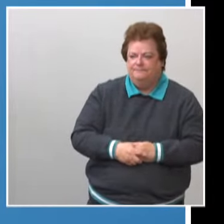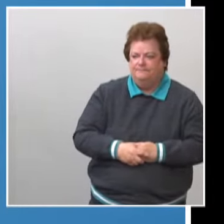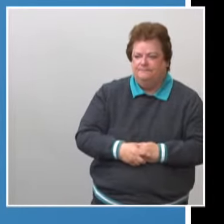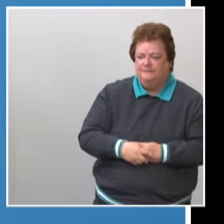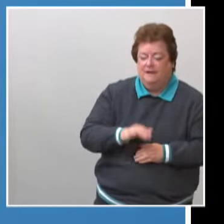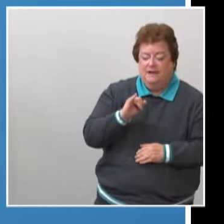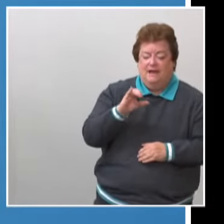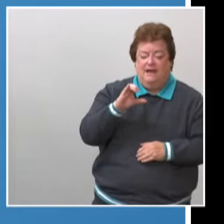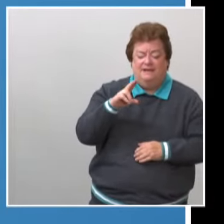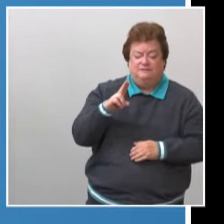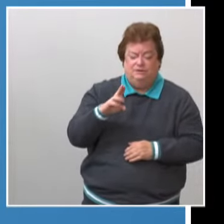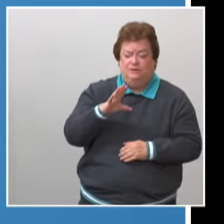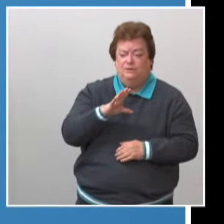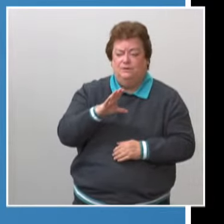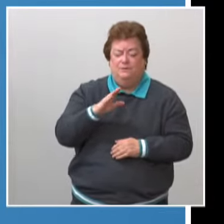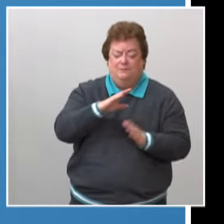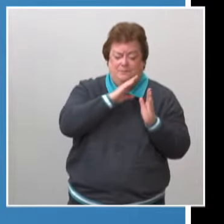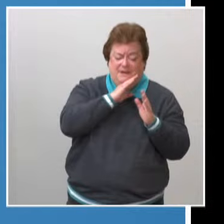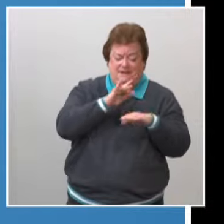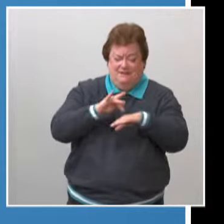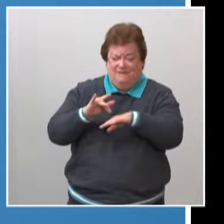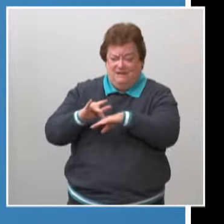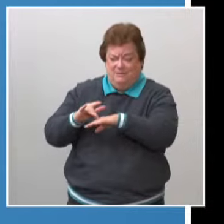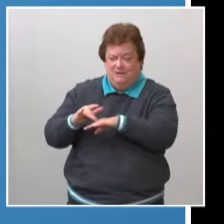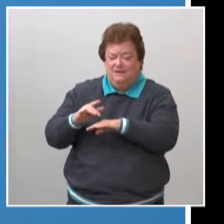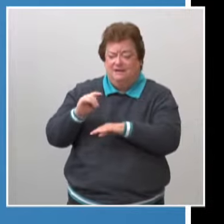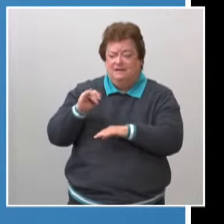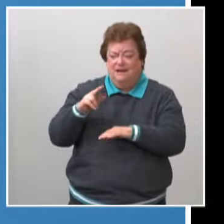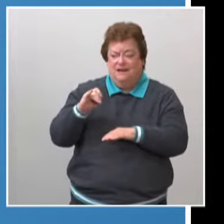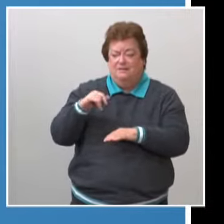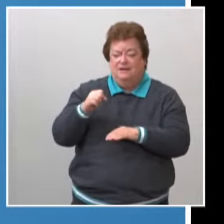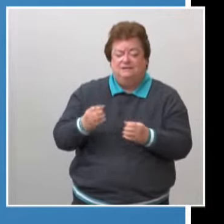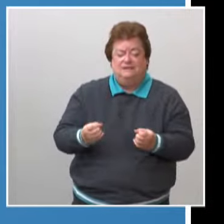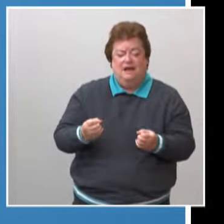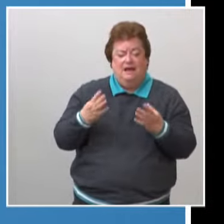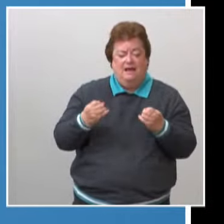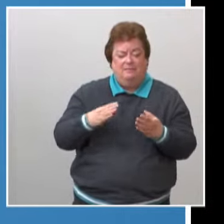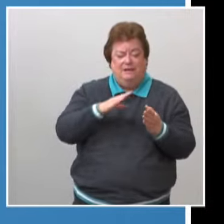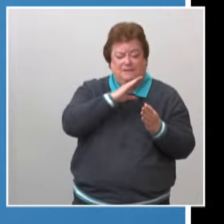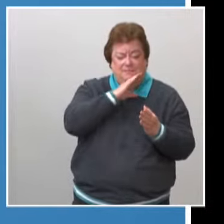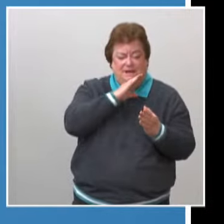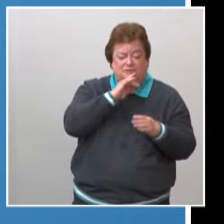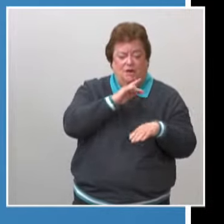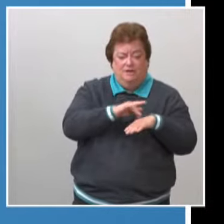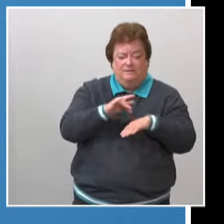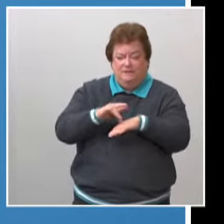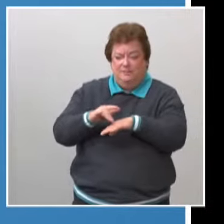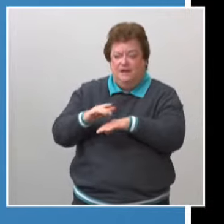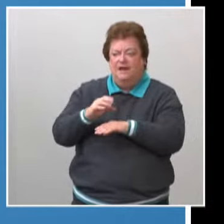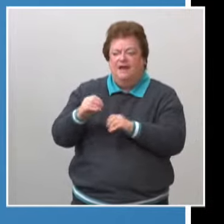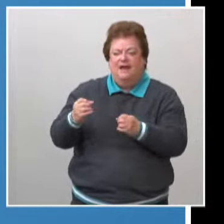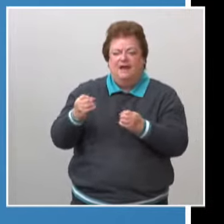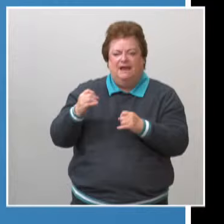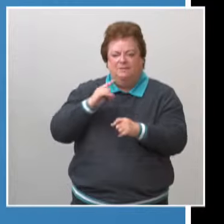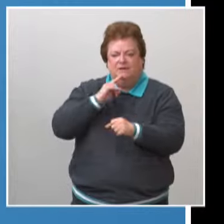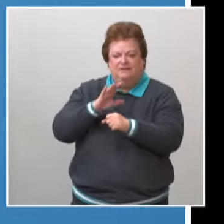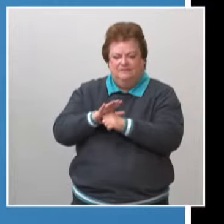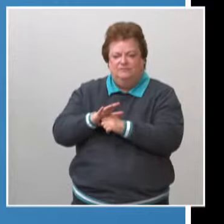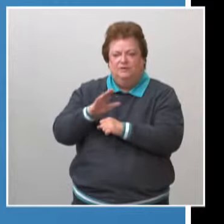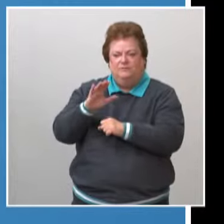The ICU bed and availability tab highlights the percentage of ICU beds that are available and the number of confirmed cases by county